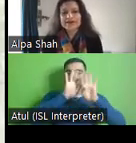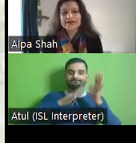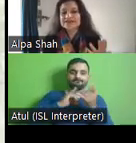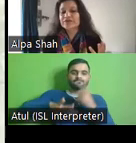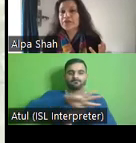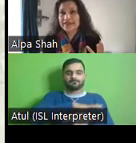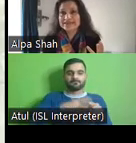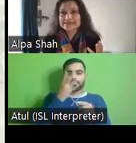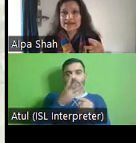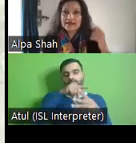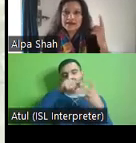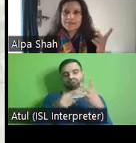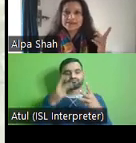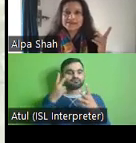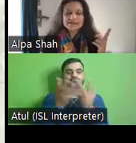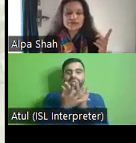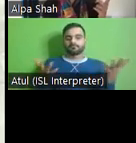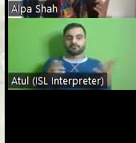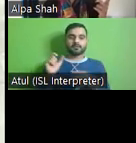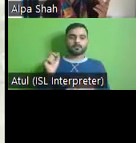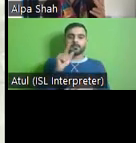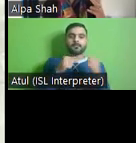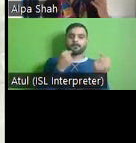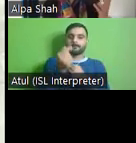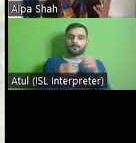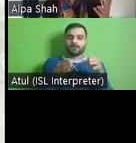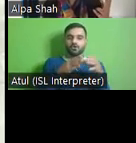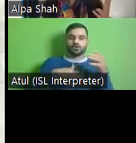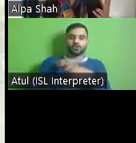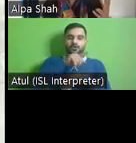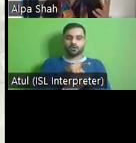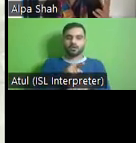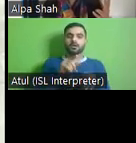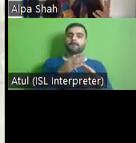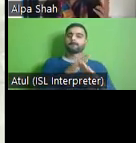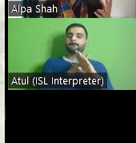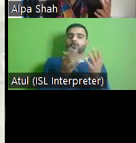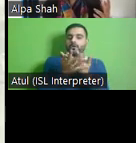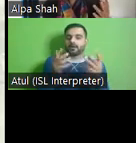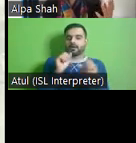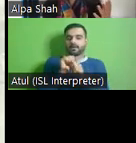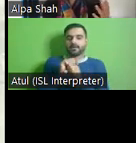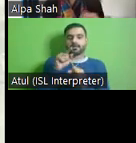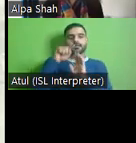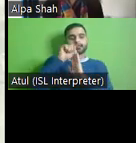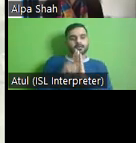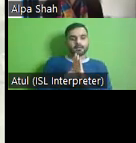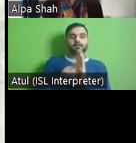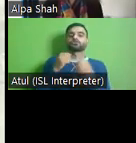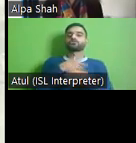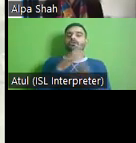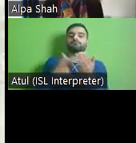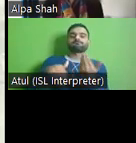looking at three different things: political organization, production and consumption ethics, and gender